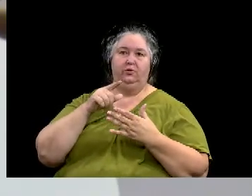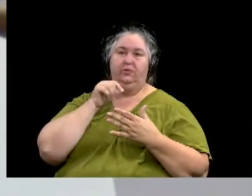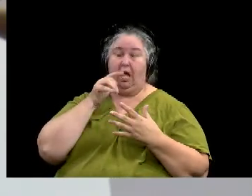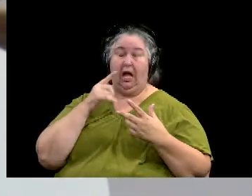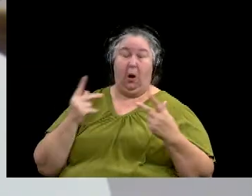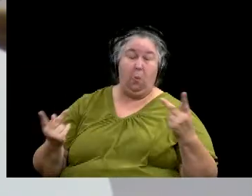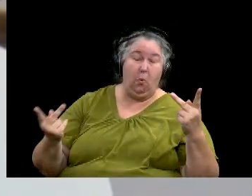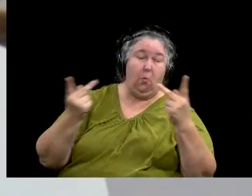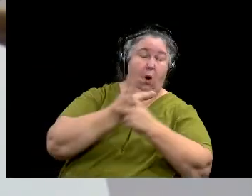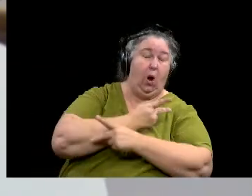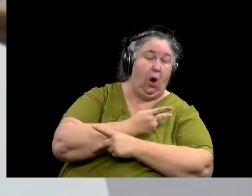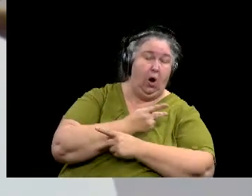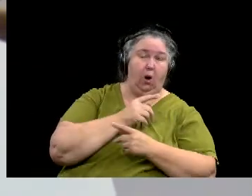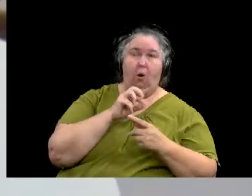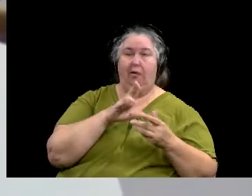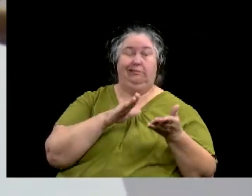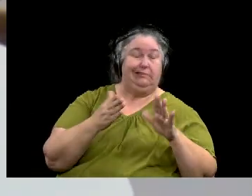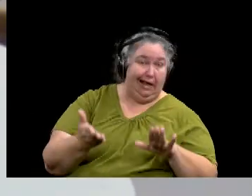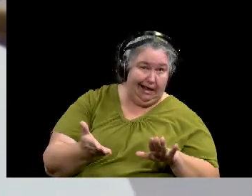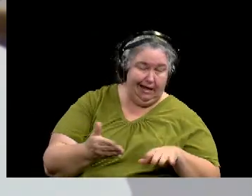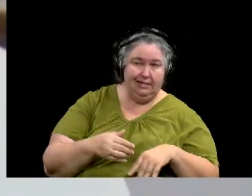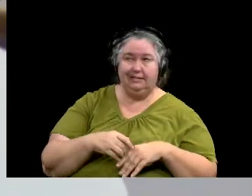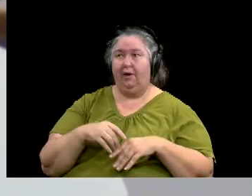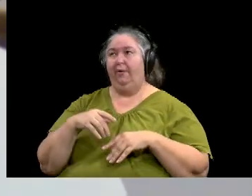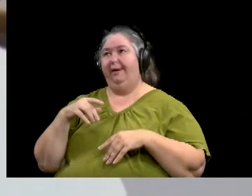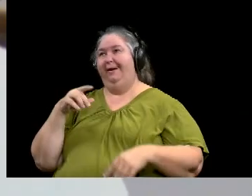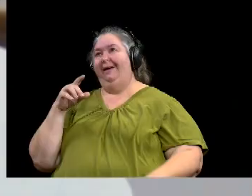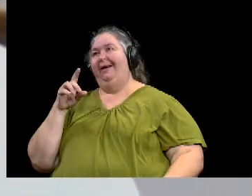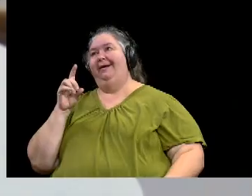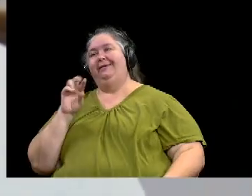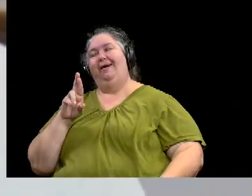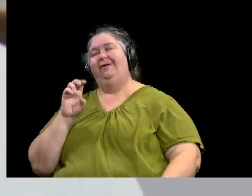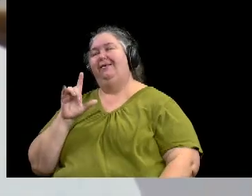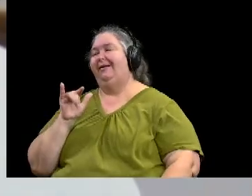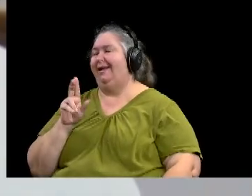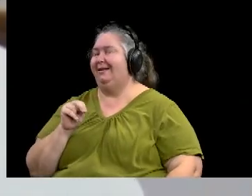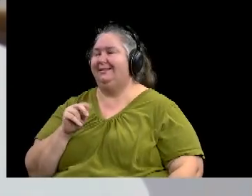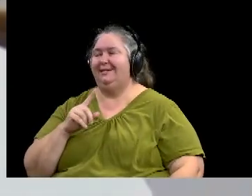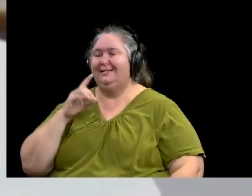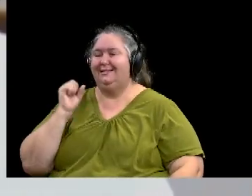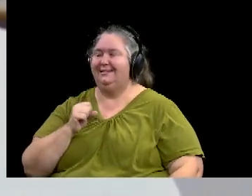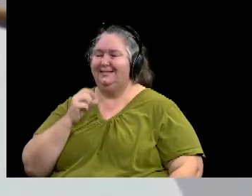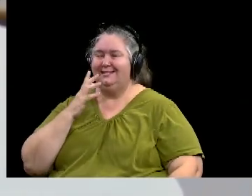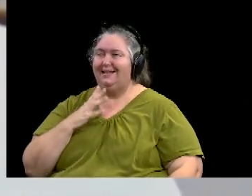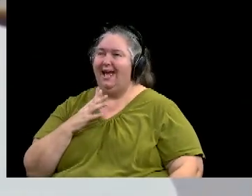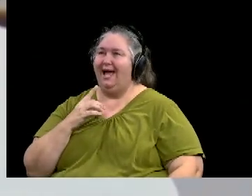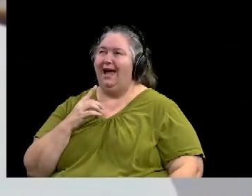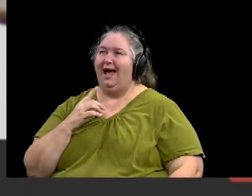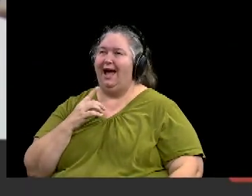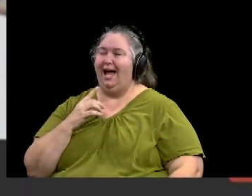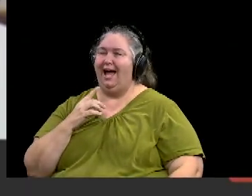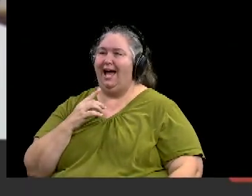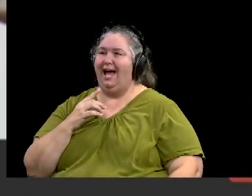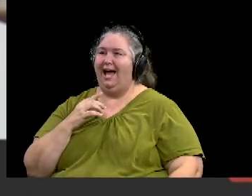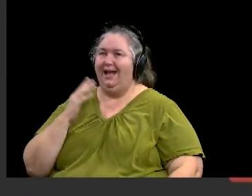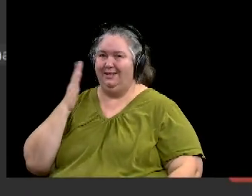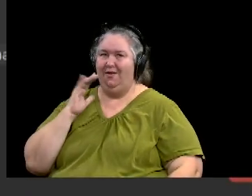on so that he could add, because I know this is an area where he has some expertise that I don't have.